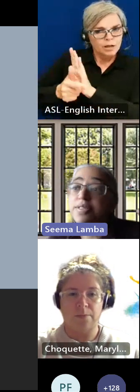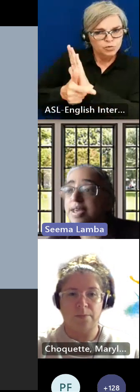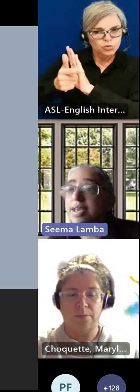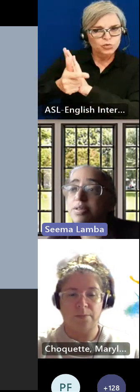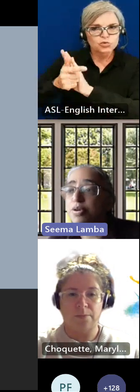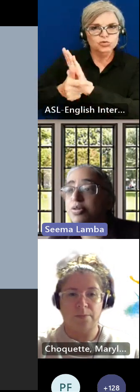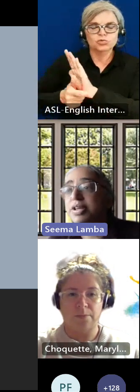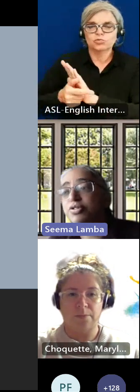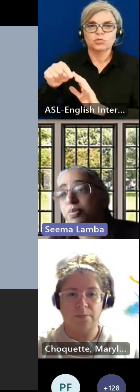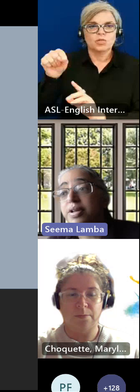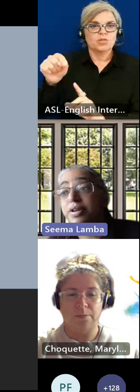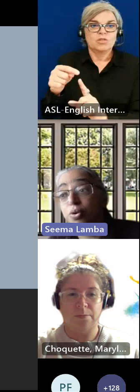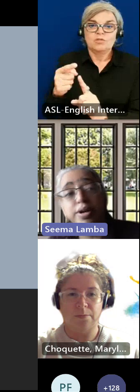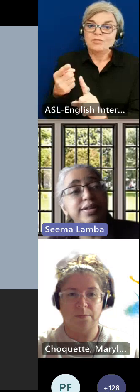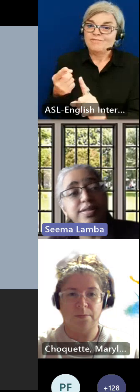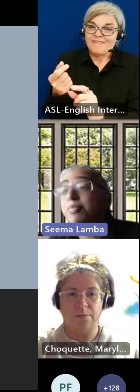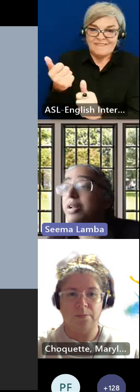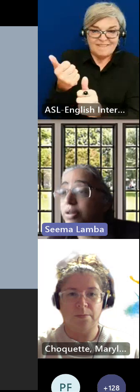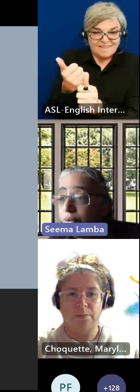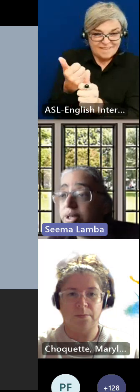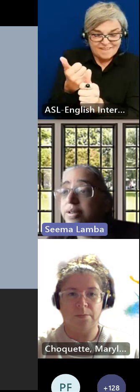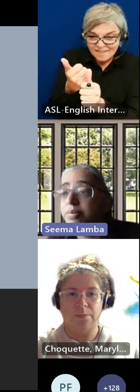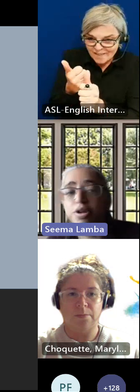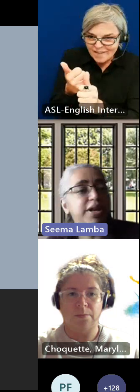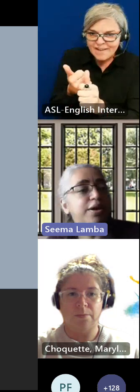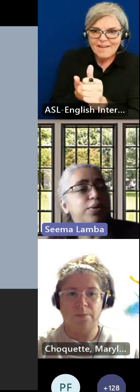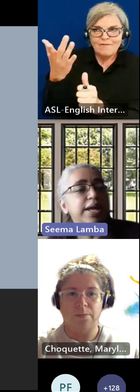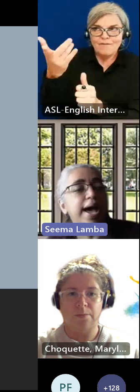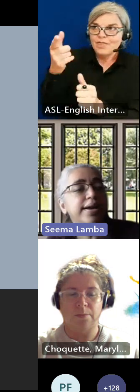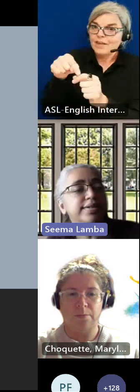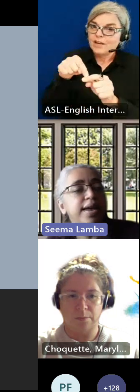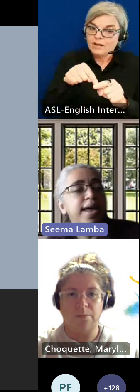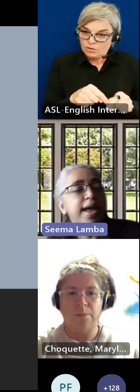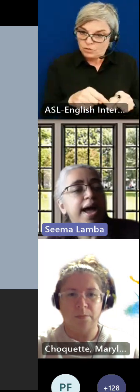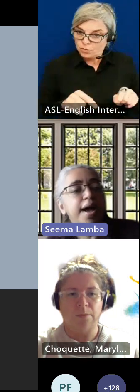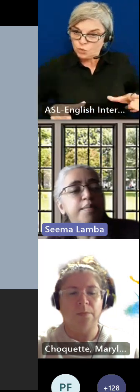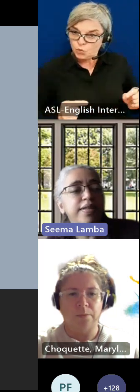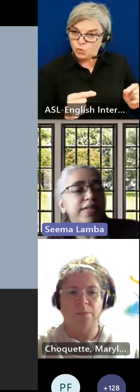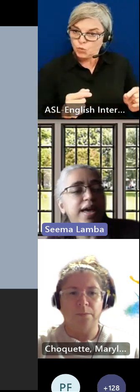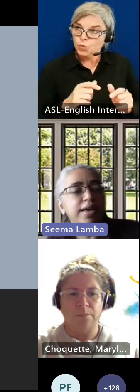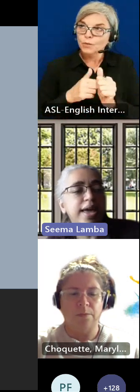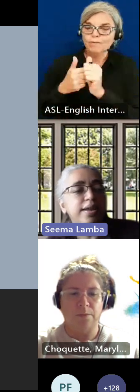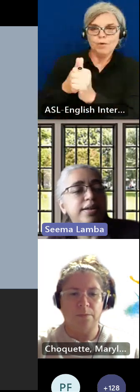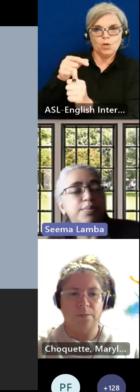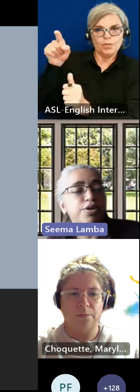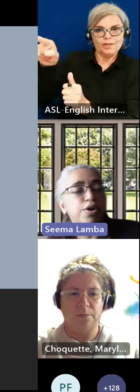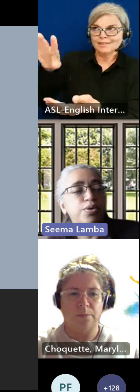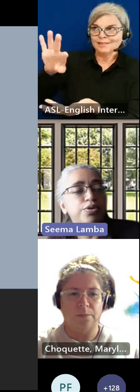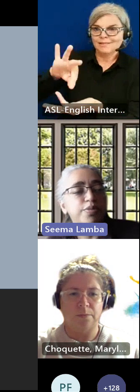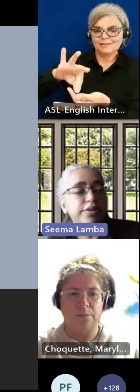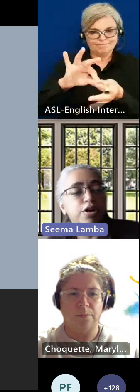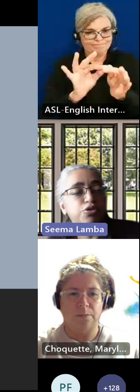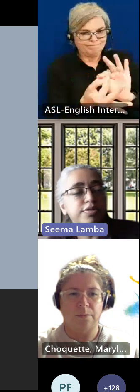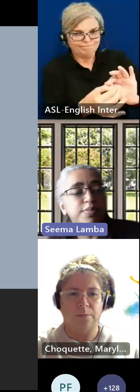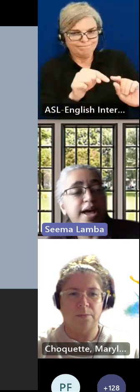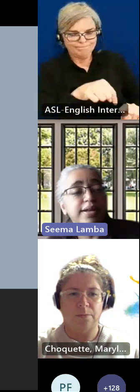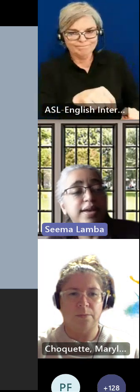legislations, and everything is supposed to be interpreted according to them, including the Employment Equity Act. And then the Canada Labour